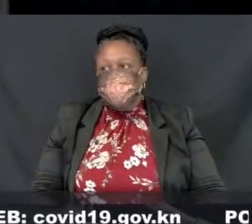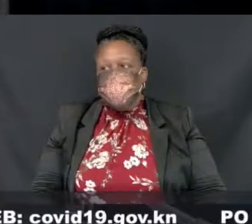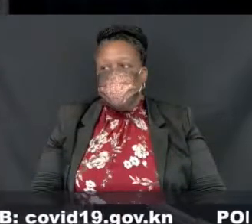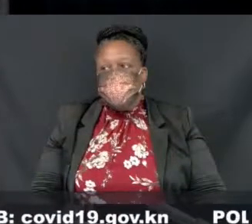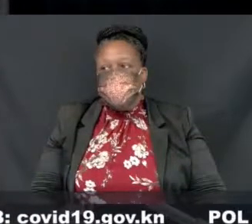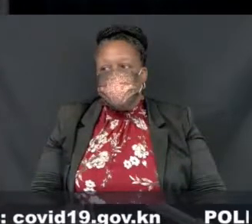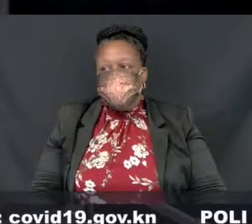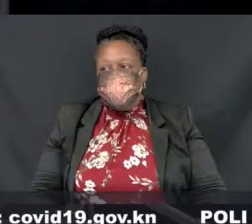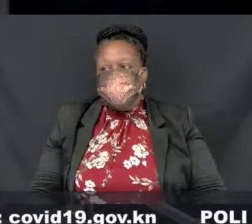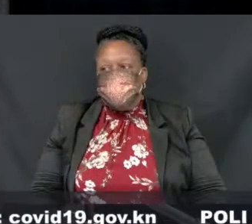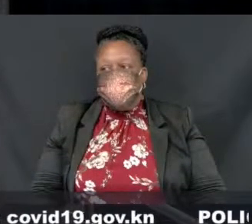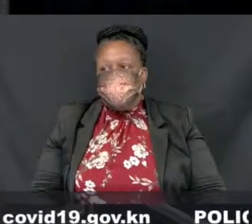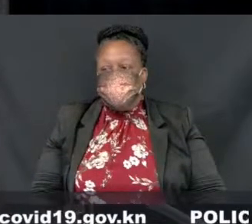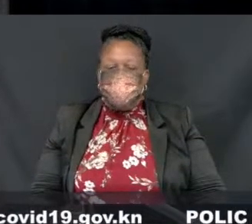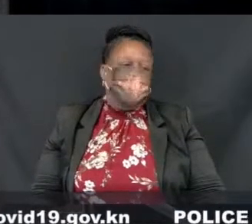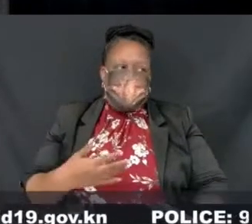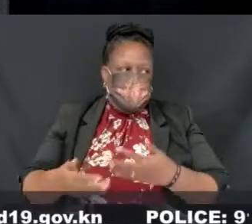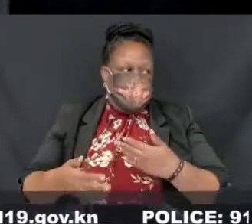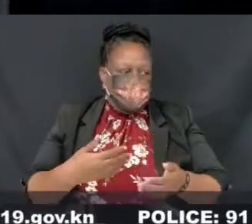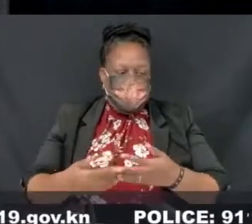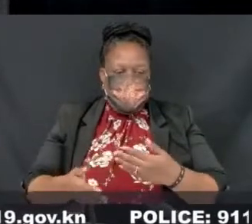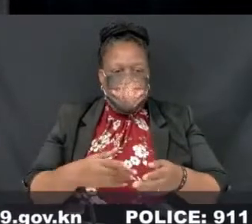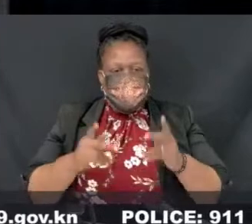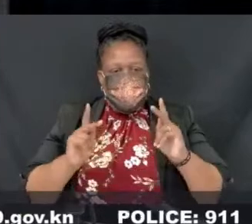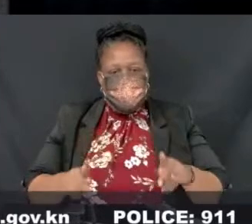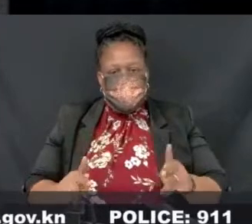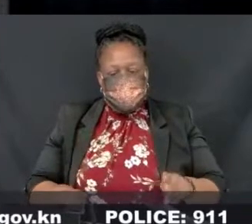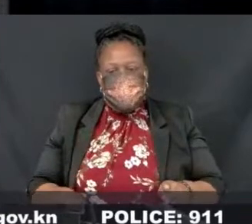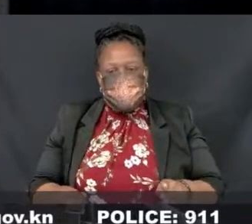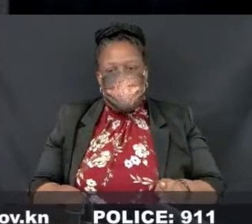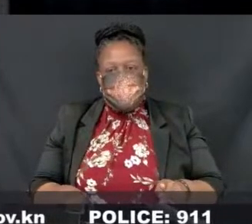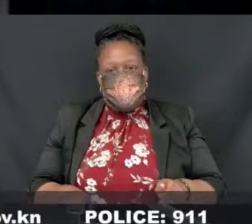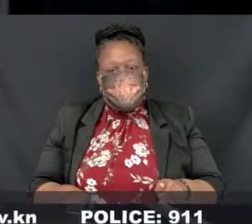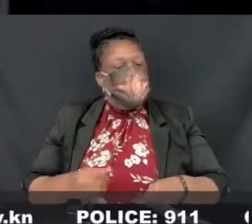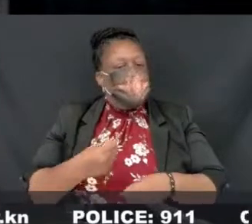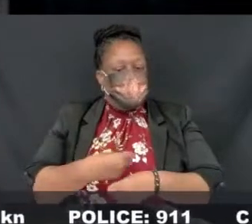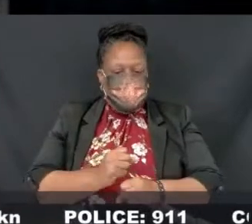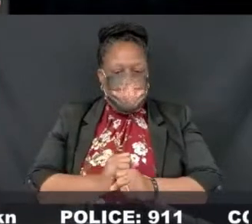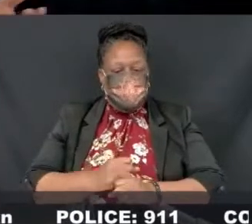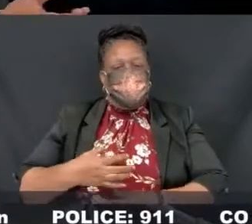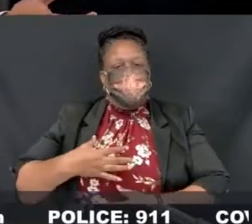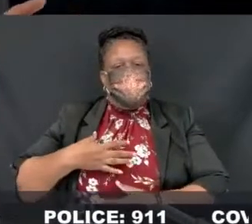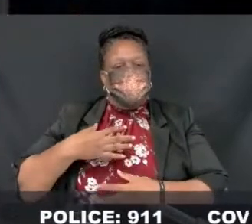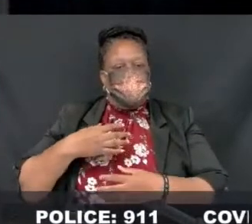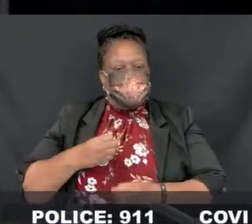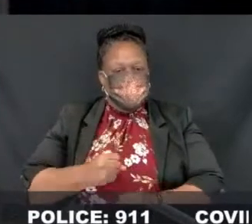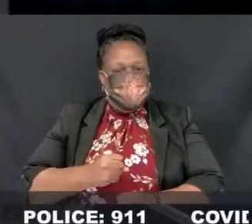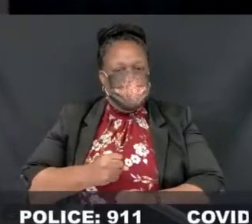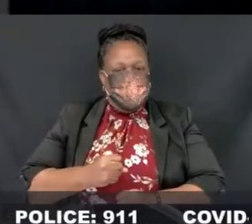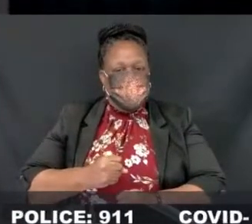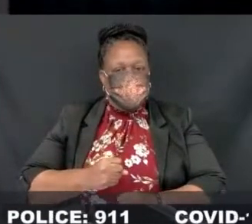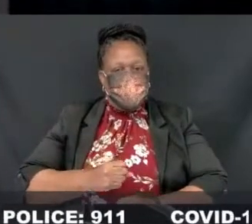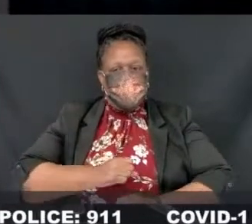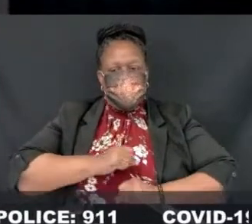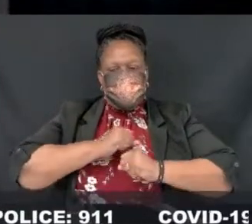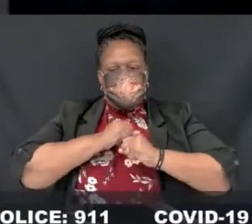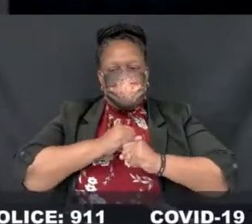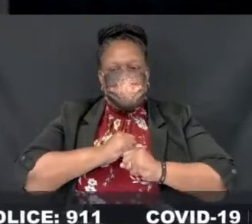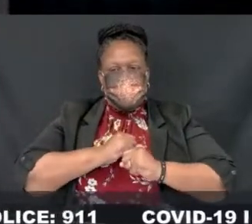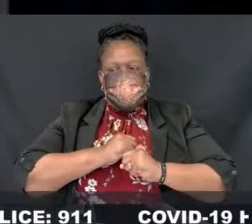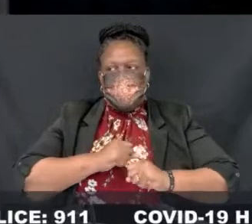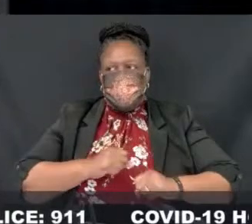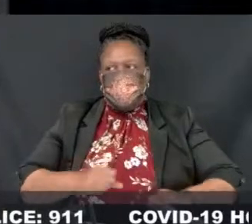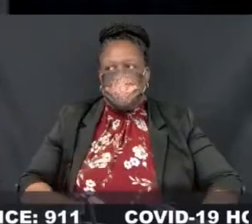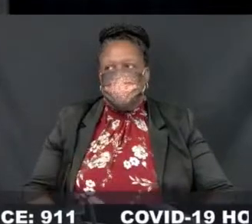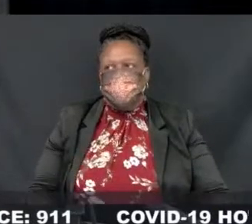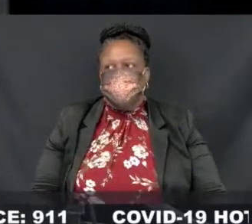of different ethnic background to you, all you're doing is strengthening us. Yes, I am not from here. That's public knowledge. But